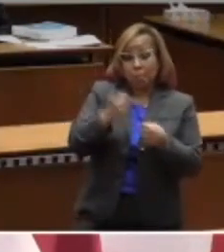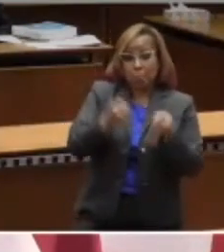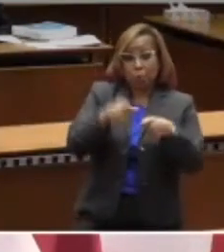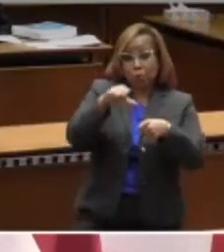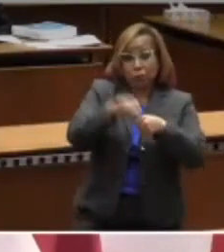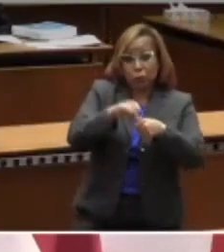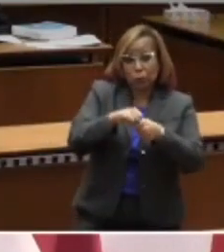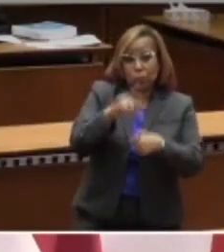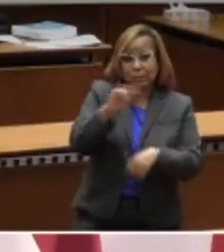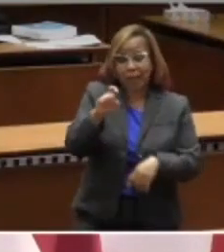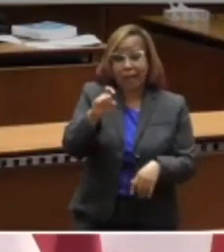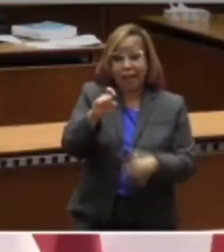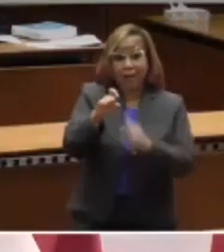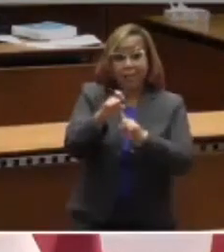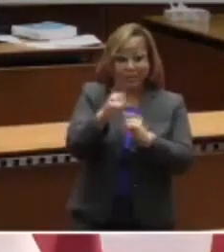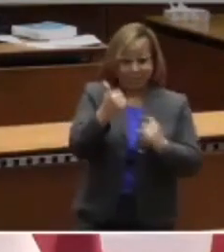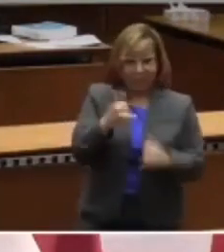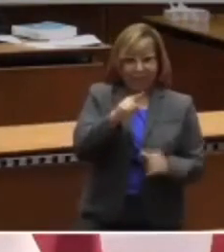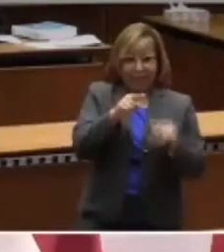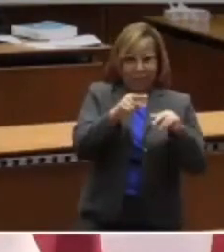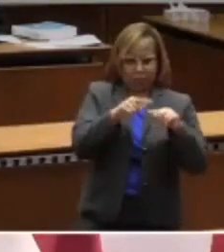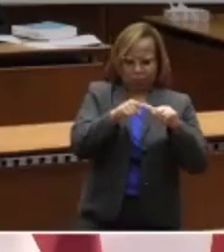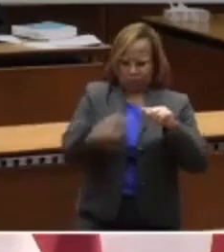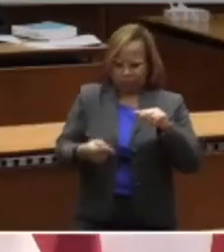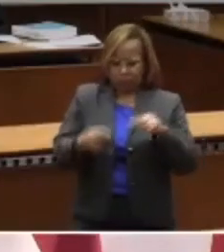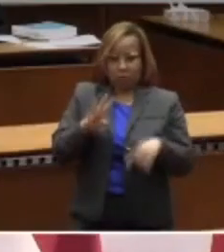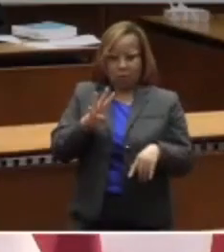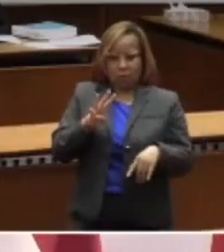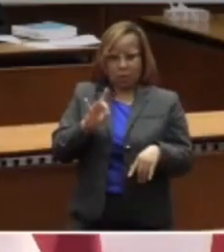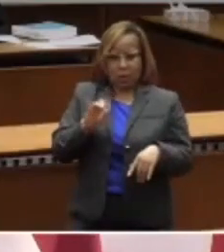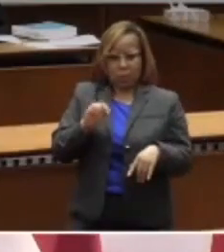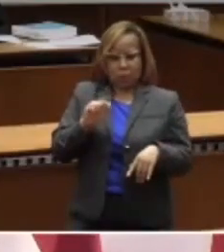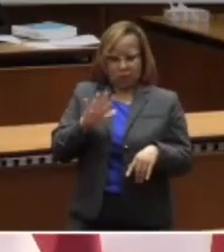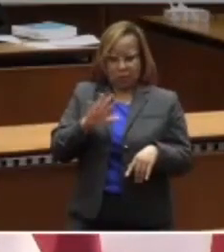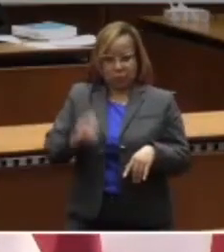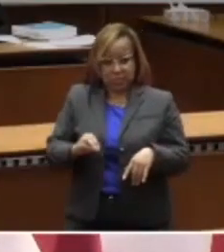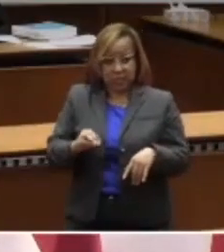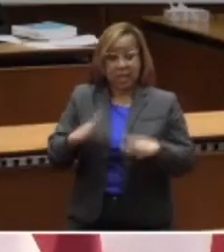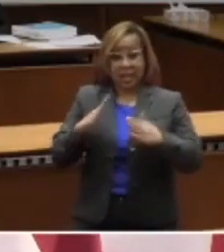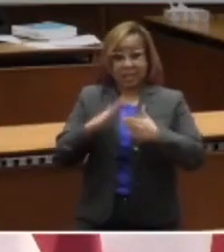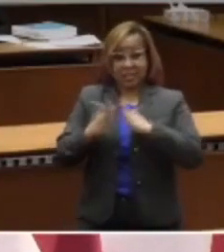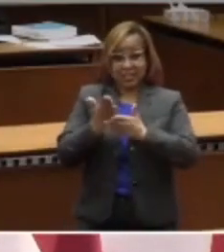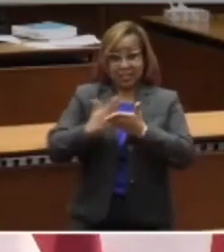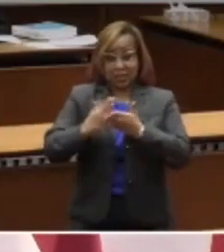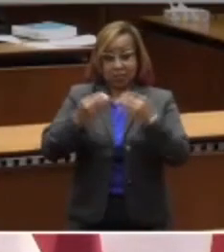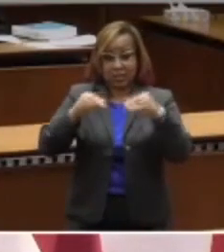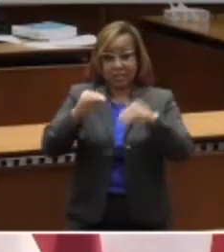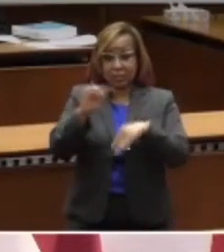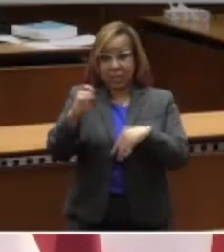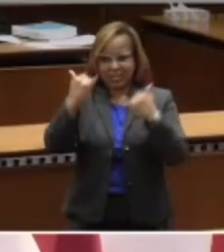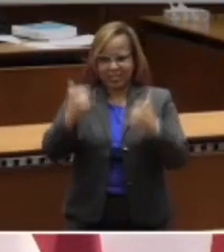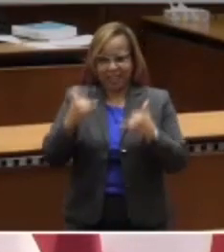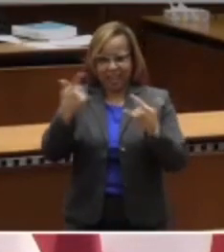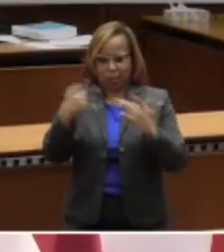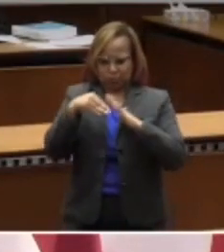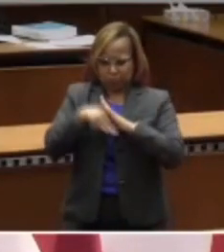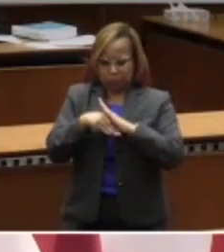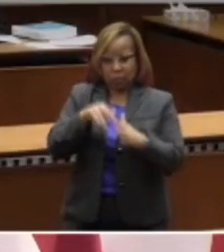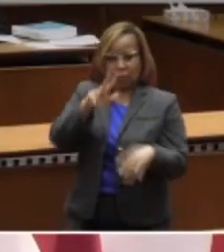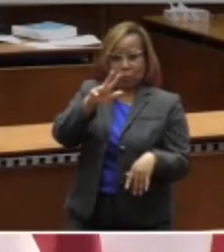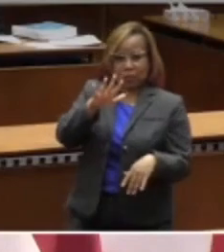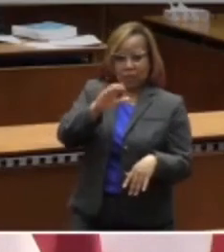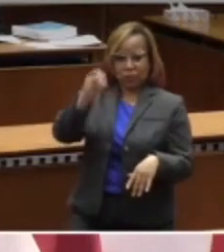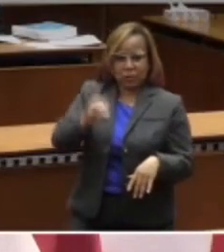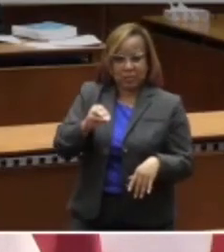motor vehicle fuel tax down 48.5%, and the city share of the sales tax down 35%